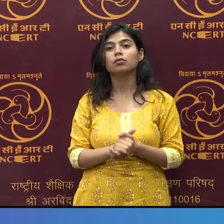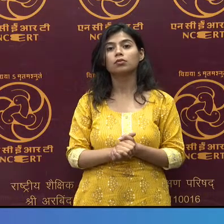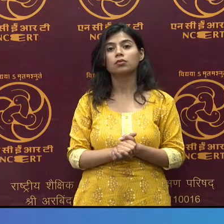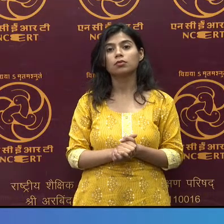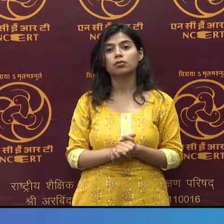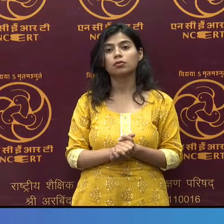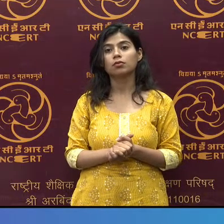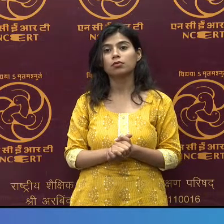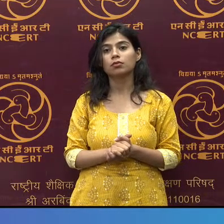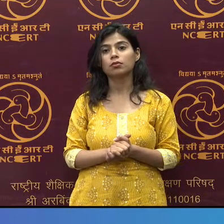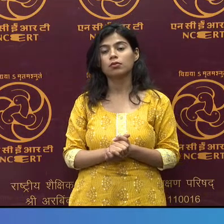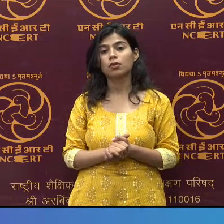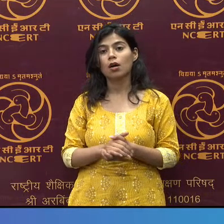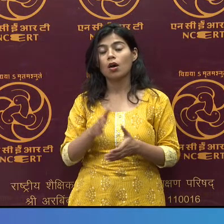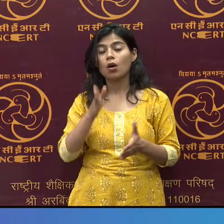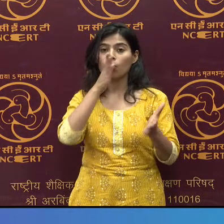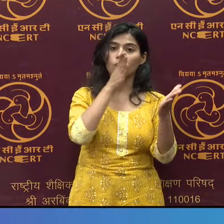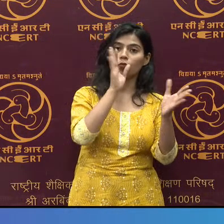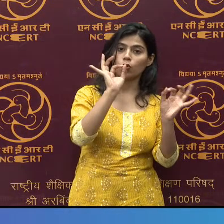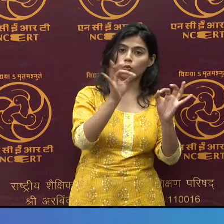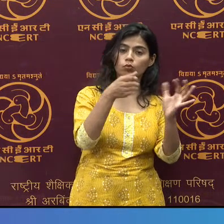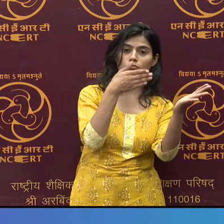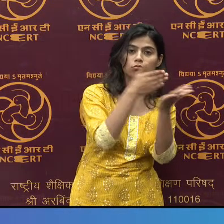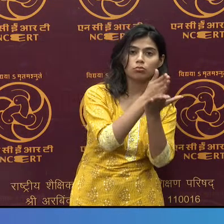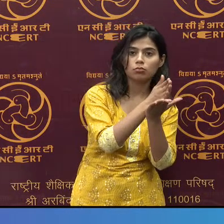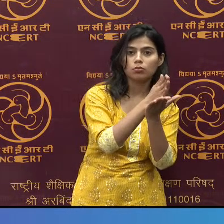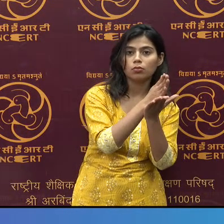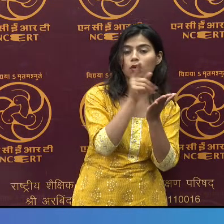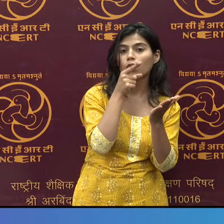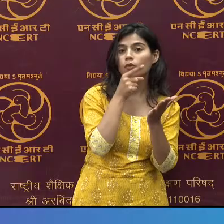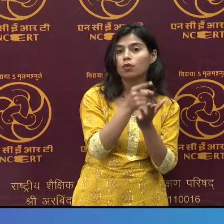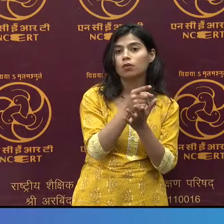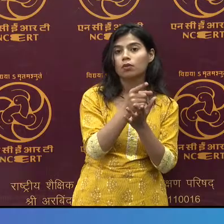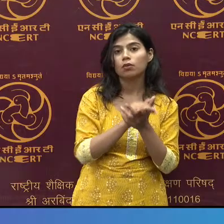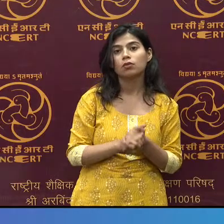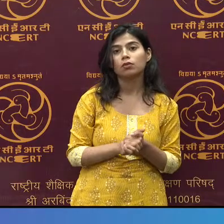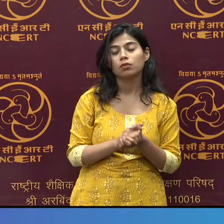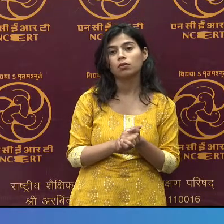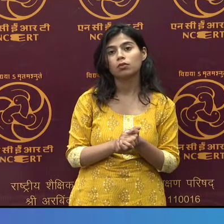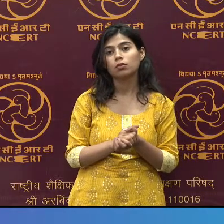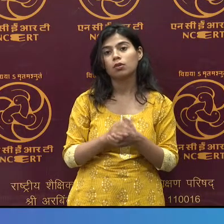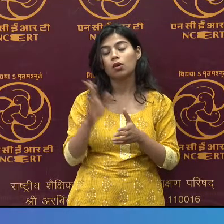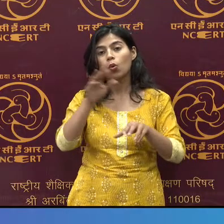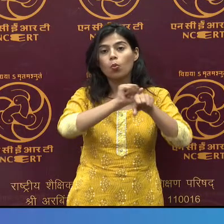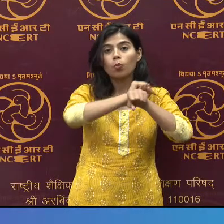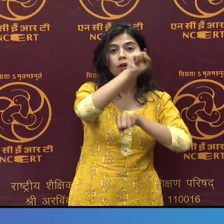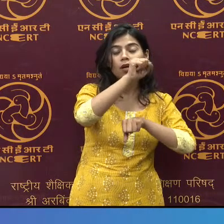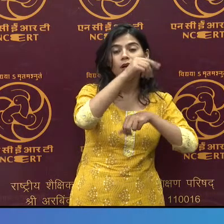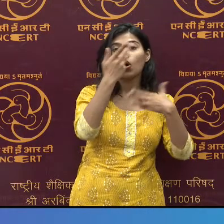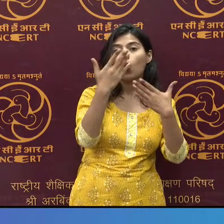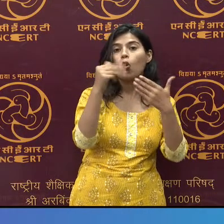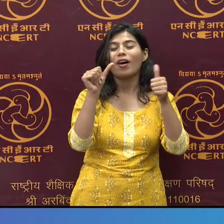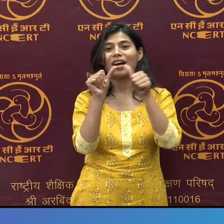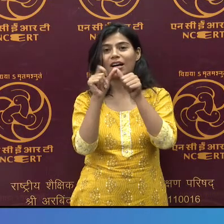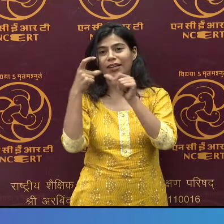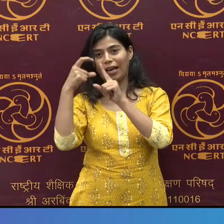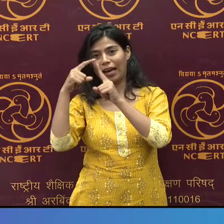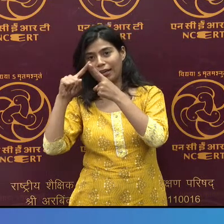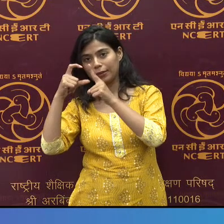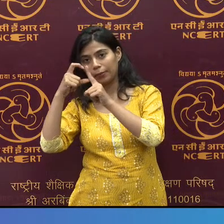with proper direction in terms of their scholarly, or you can even write academic or